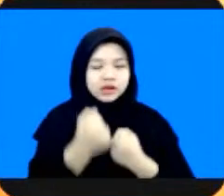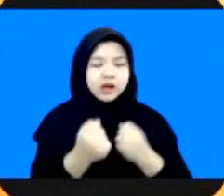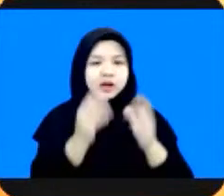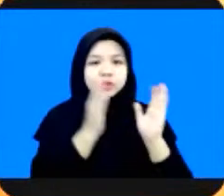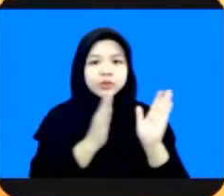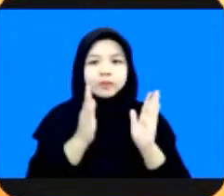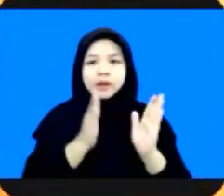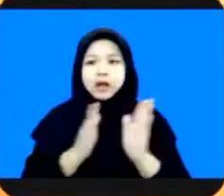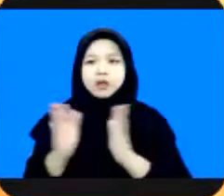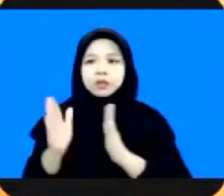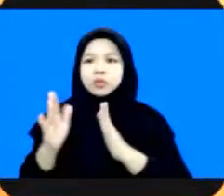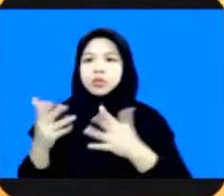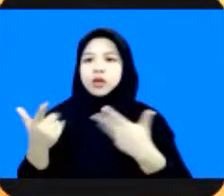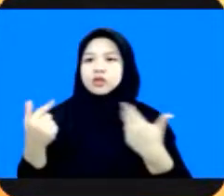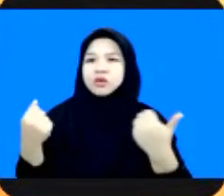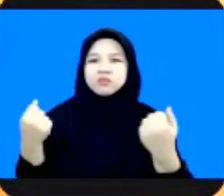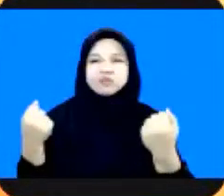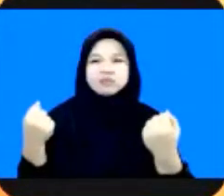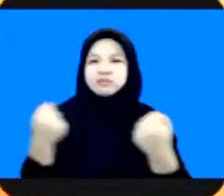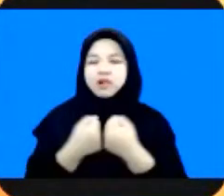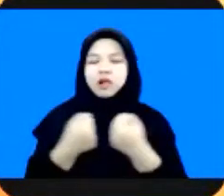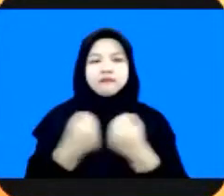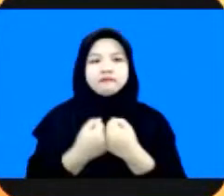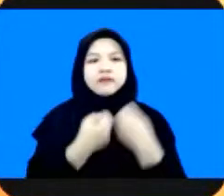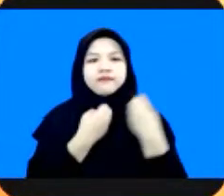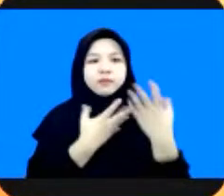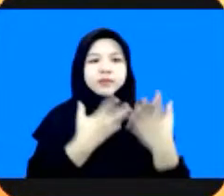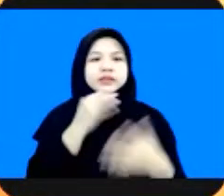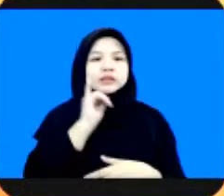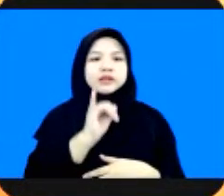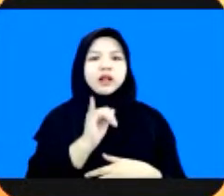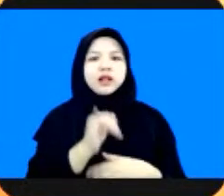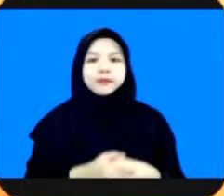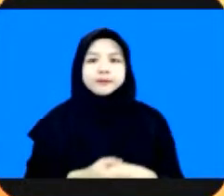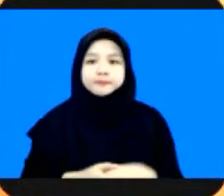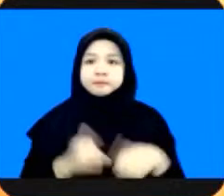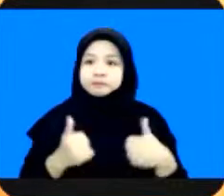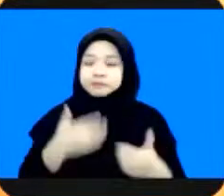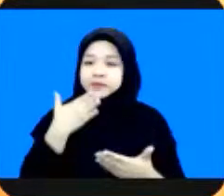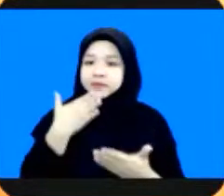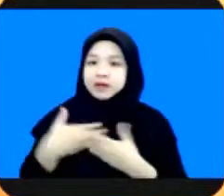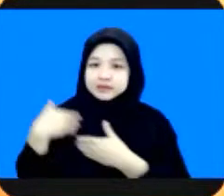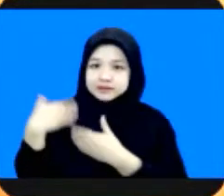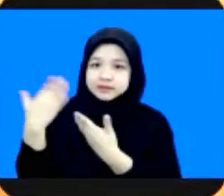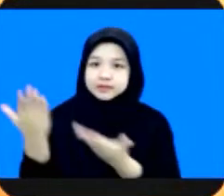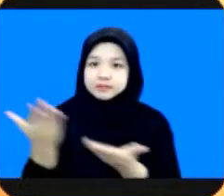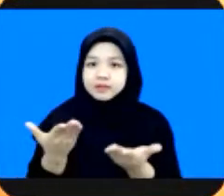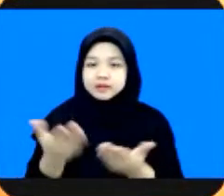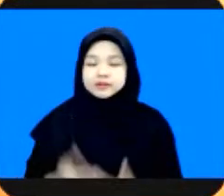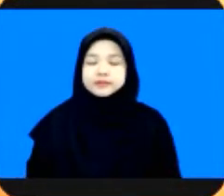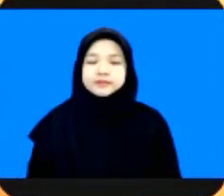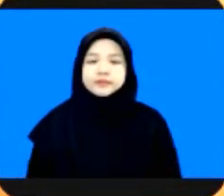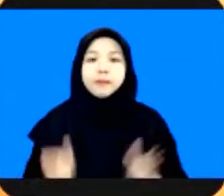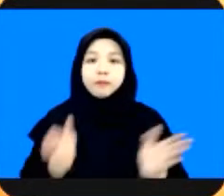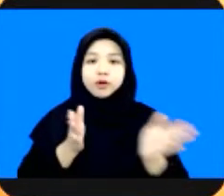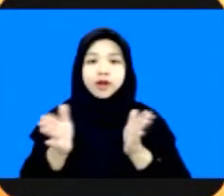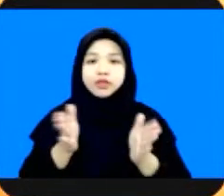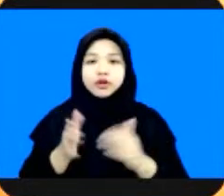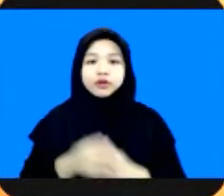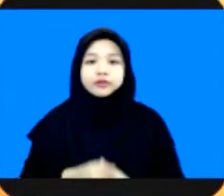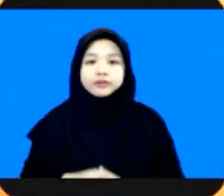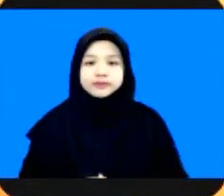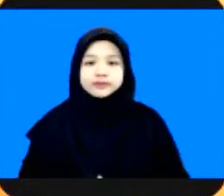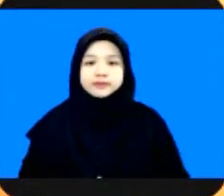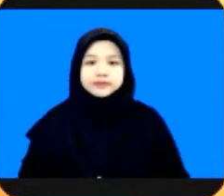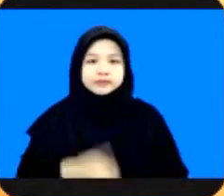I'll be happy to answer any questions. Over to you, Mas Gustaf. Thank you, Rizky. And apart from the